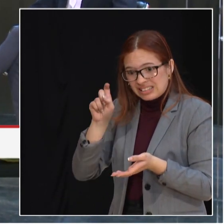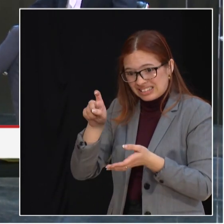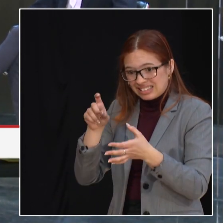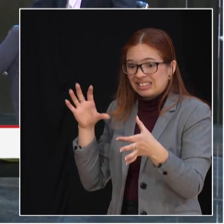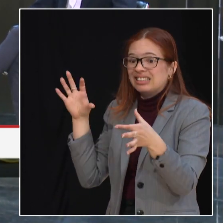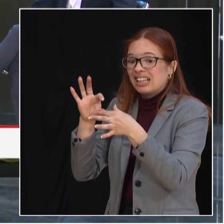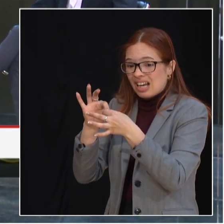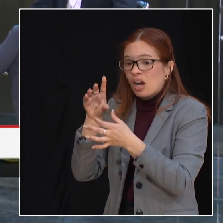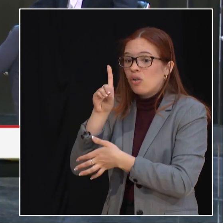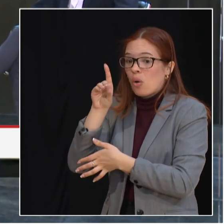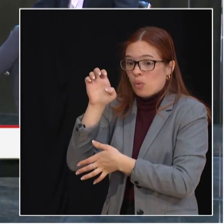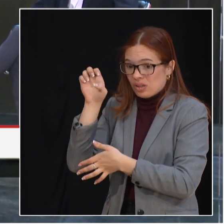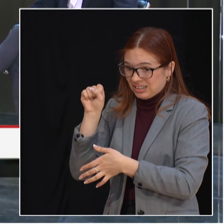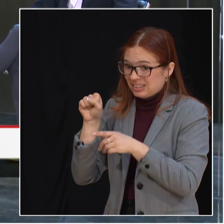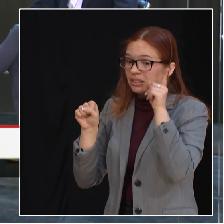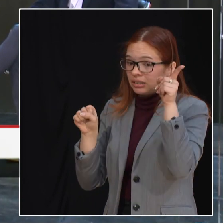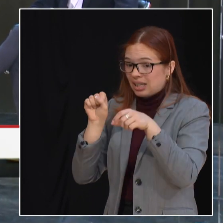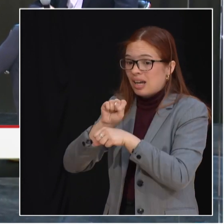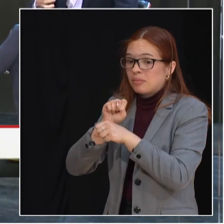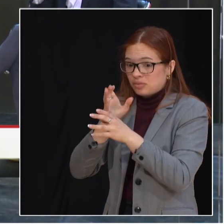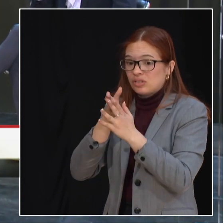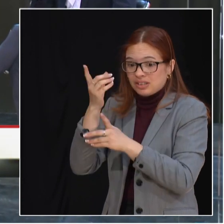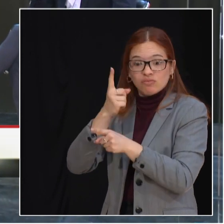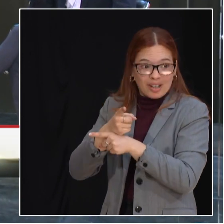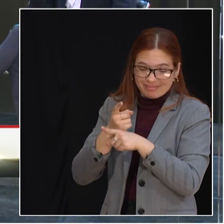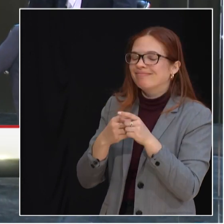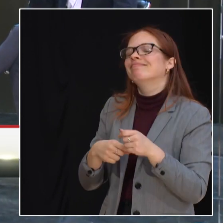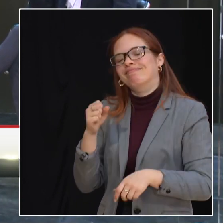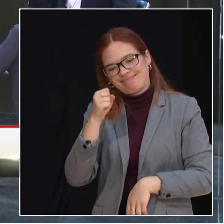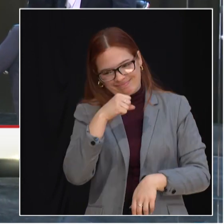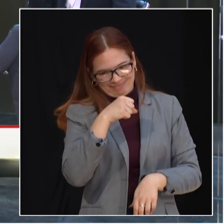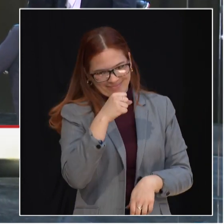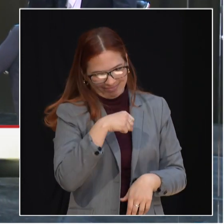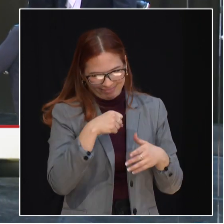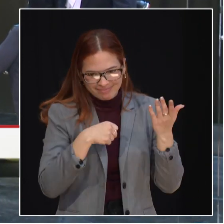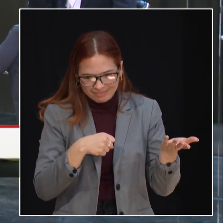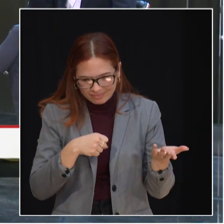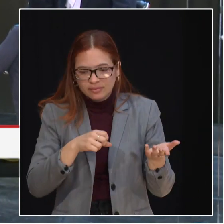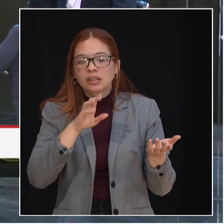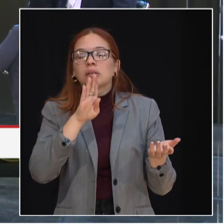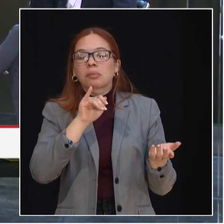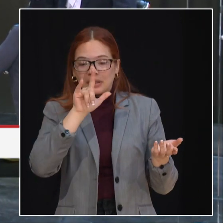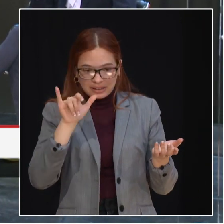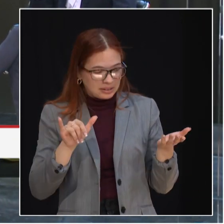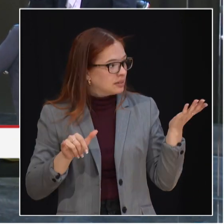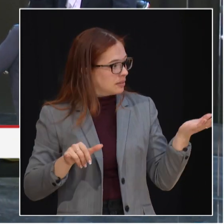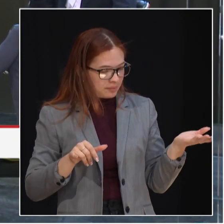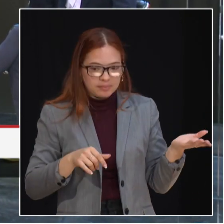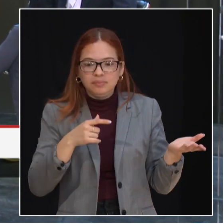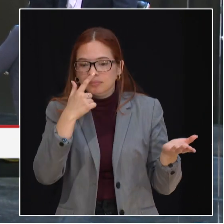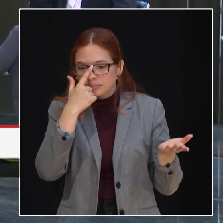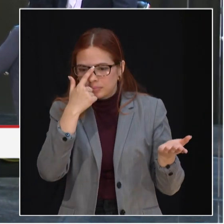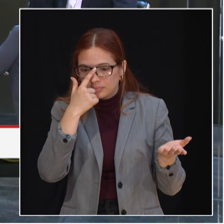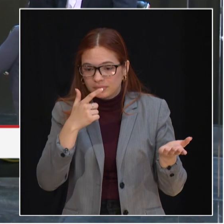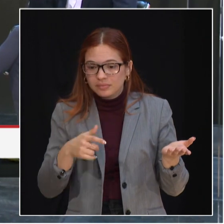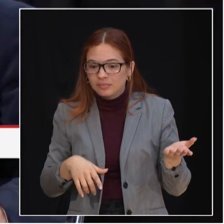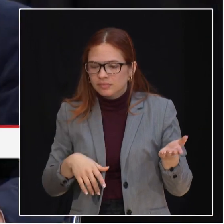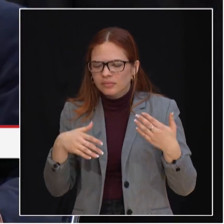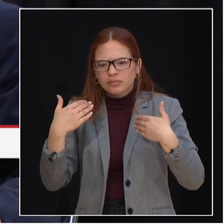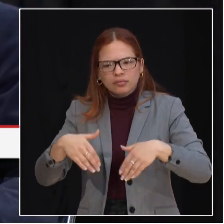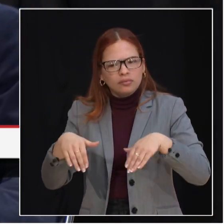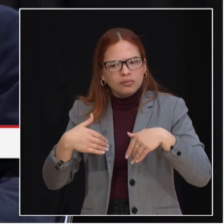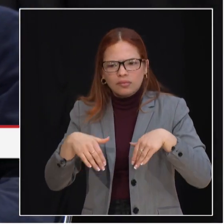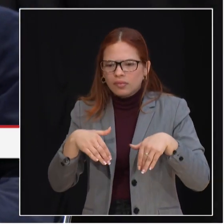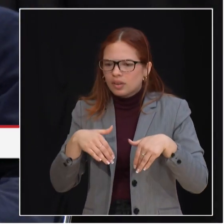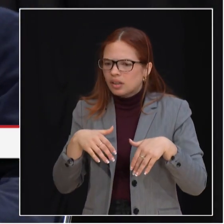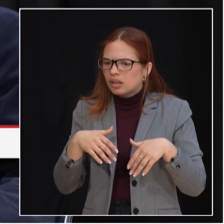Services. Go ahead, Billy. Yeah, similar story. DC's just as good of a place as there is in the entire